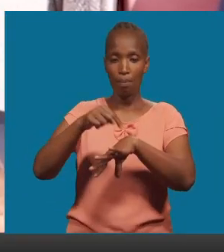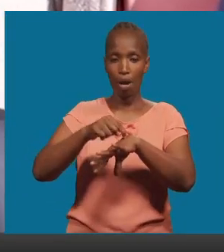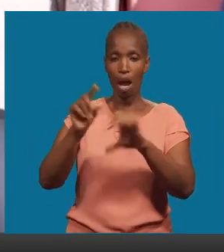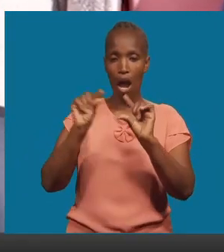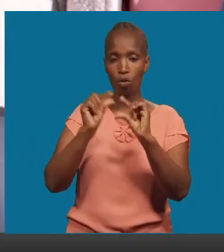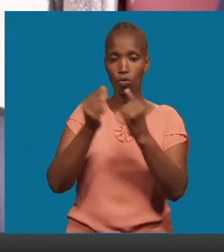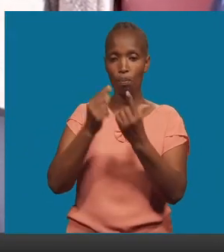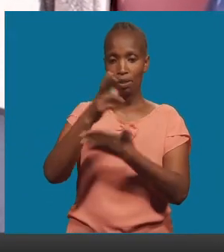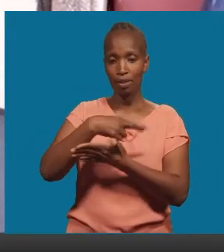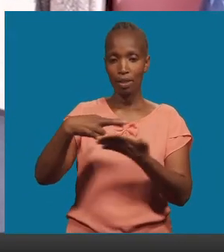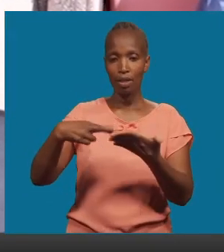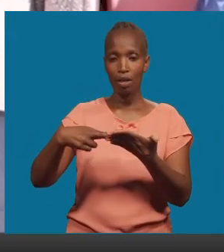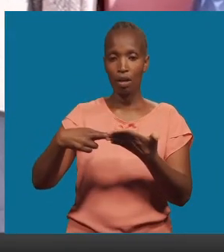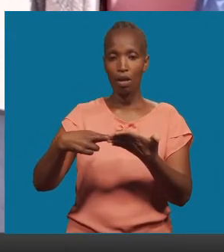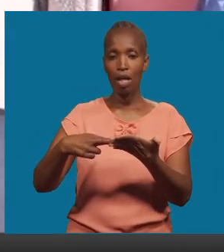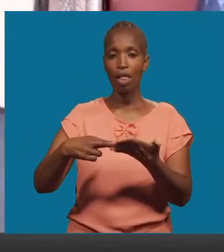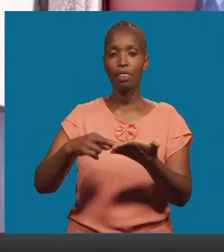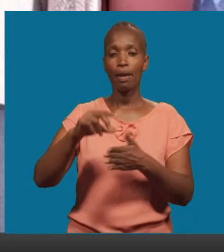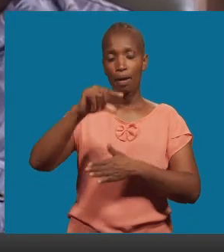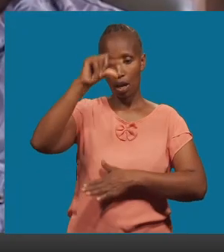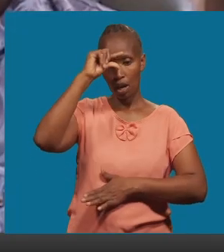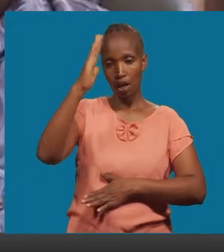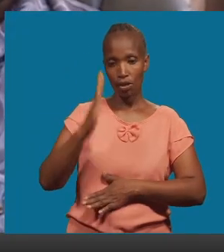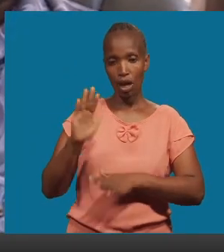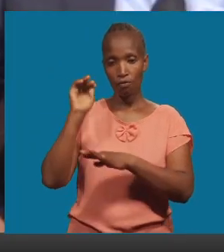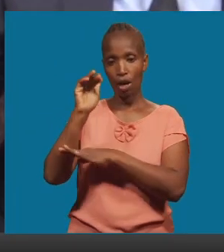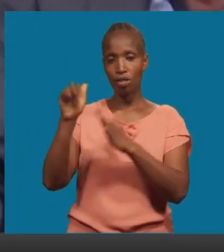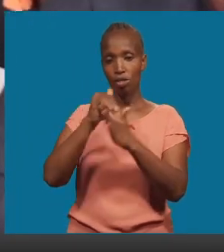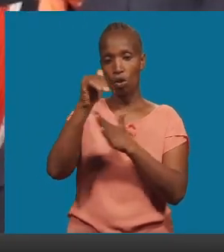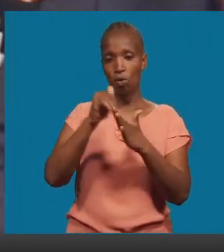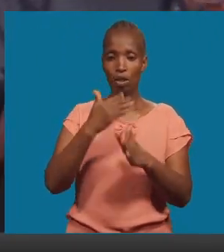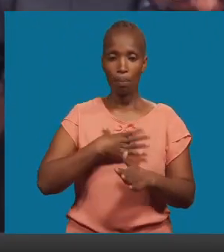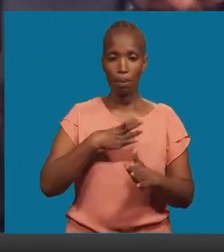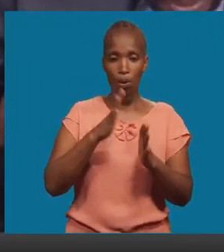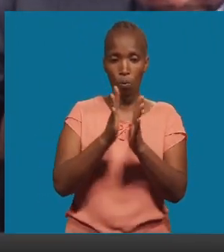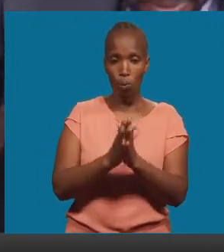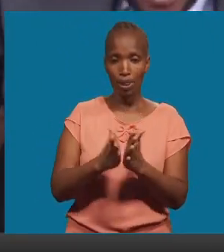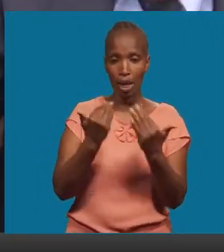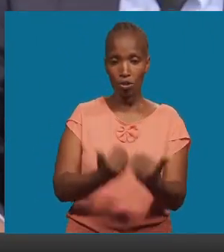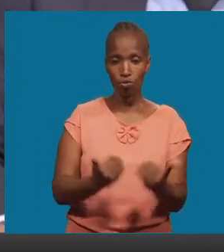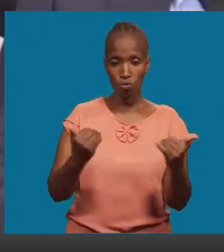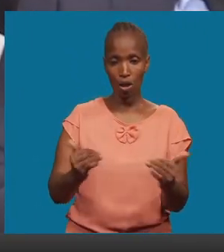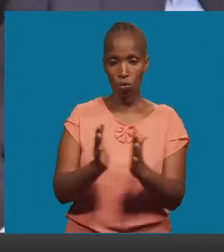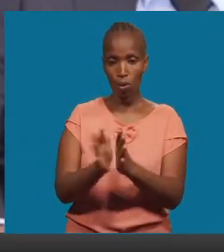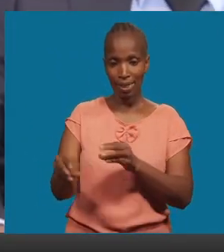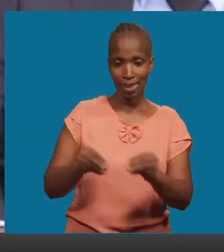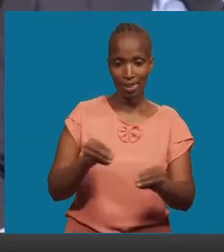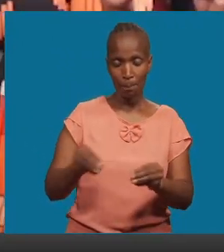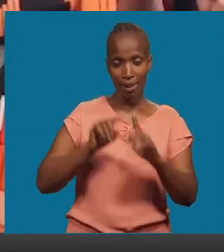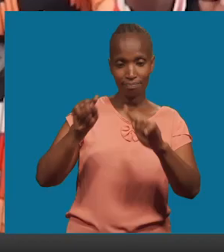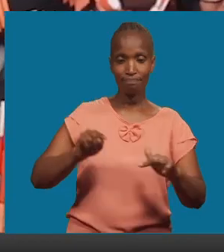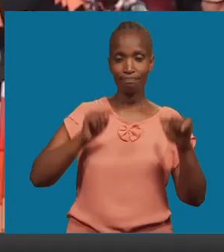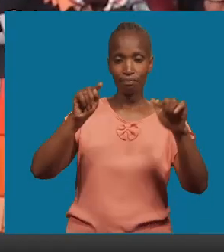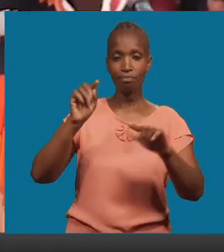level 4 and level 3 hospitals and sometimes also mass registration. Gavana wa Machakos Ovinandeti aliwahimiza wazazi walio na watoto